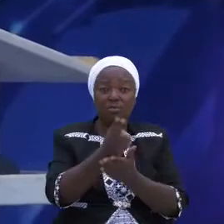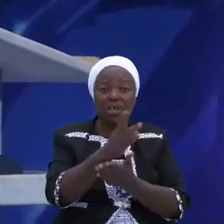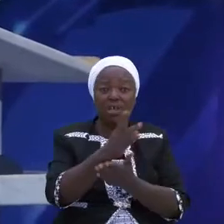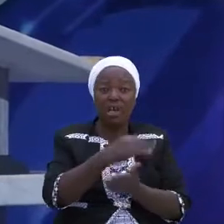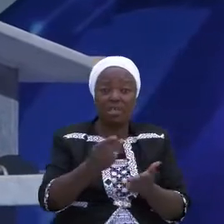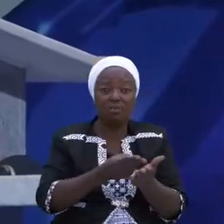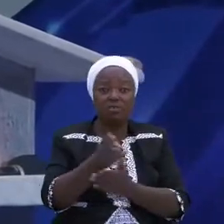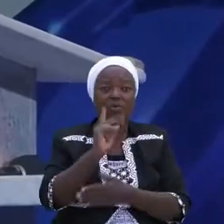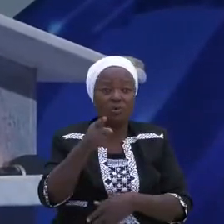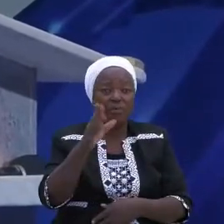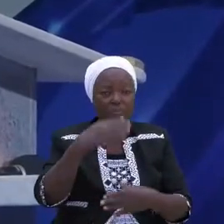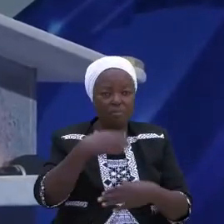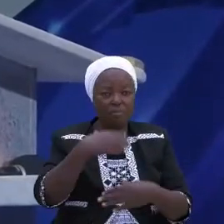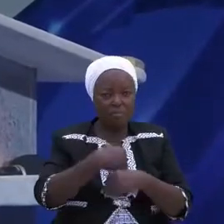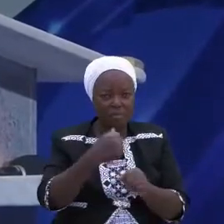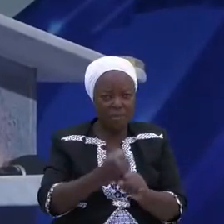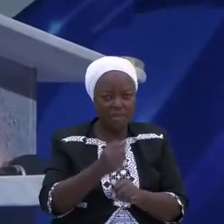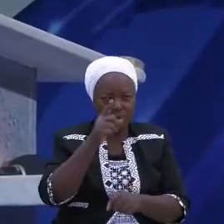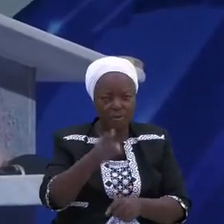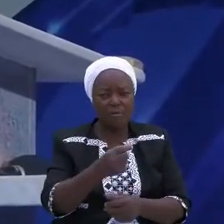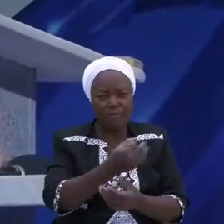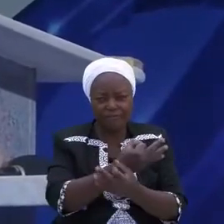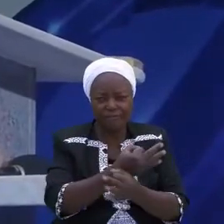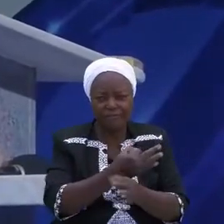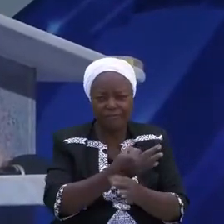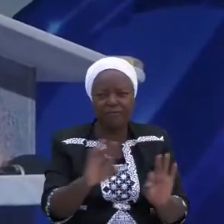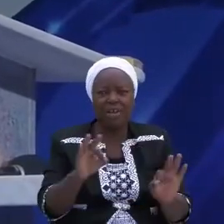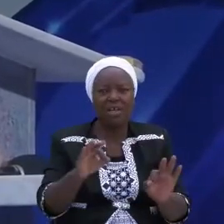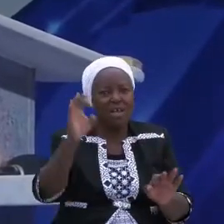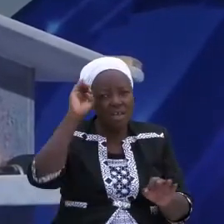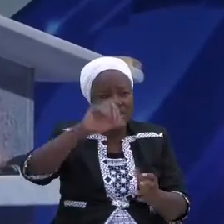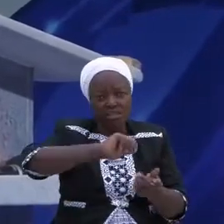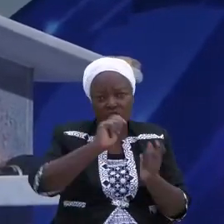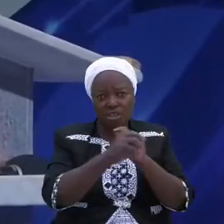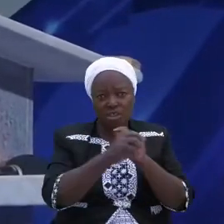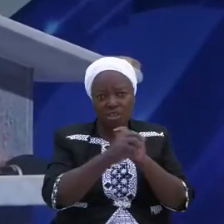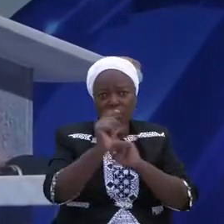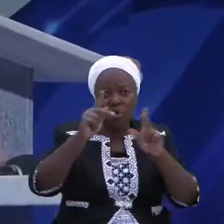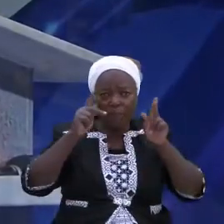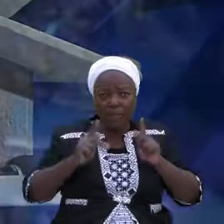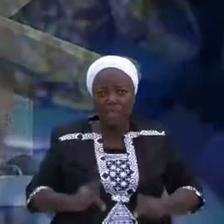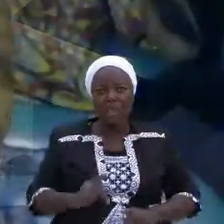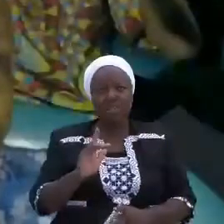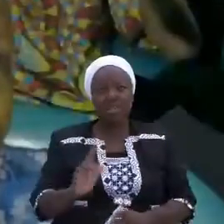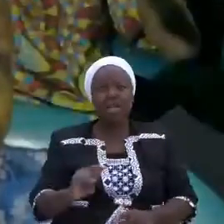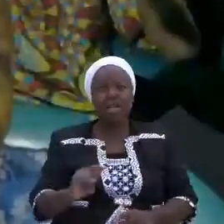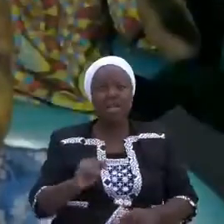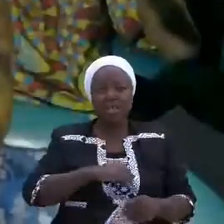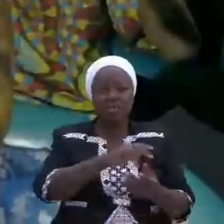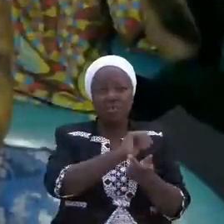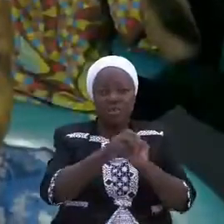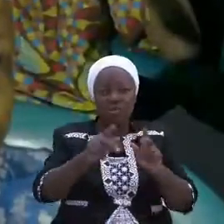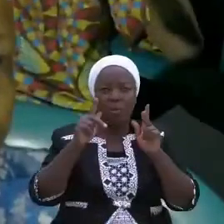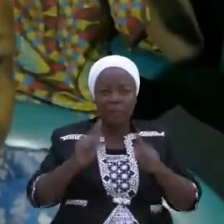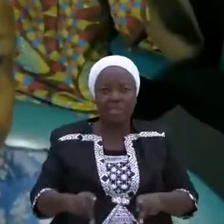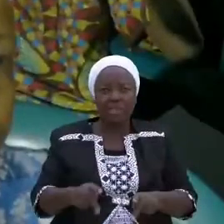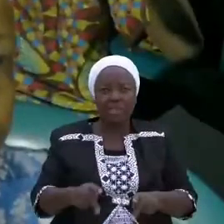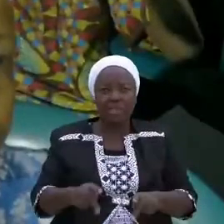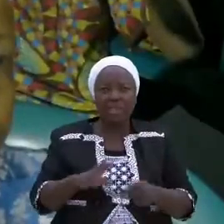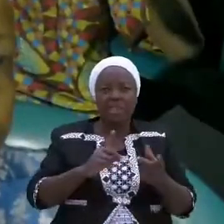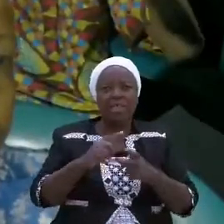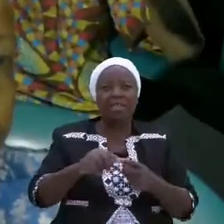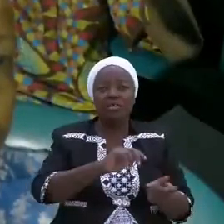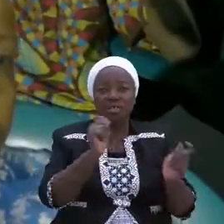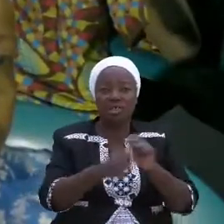will make you free it changes your personality it changes your person it changes what you are